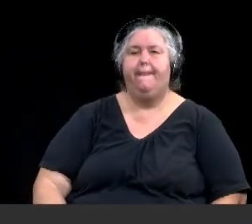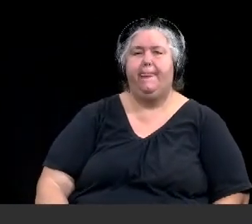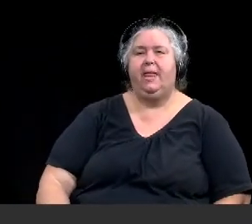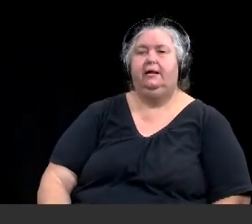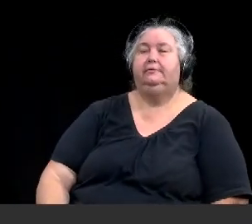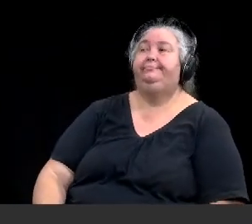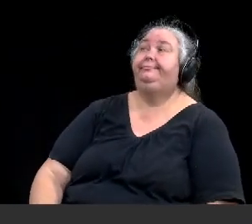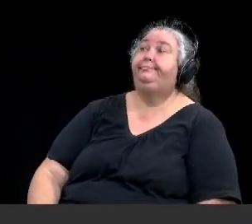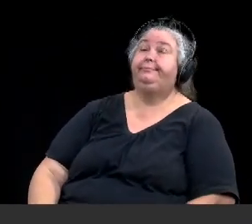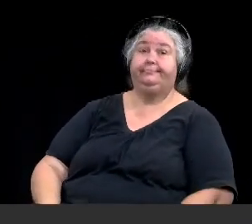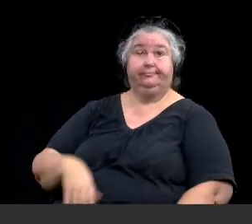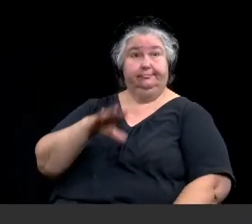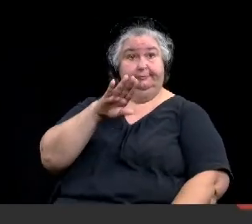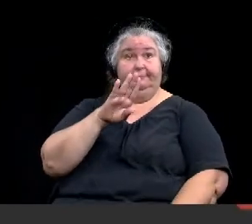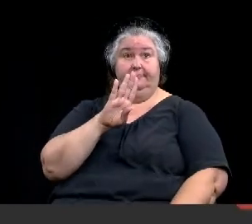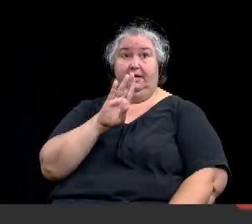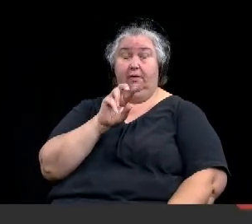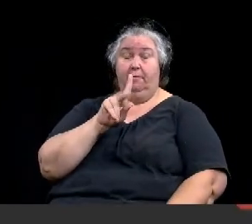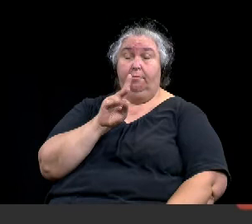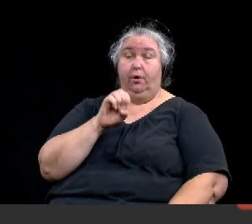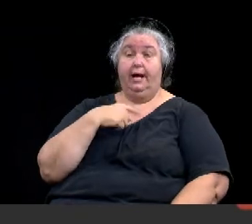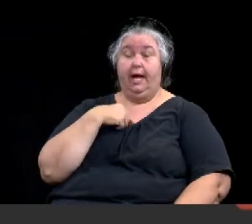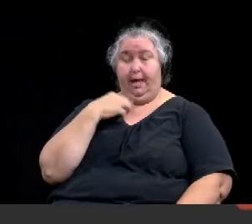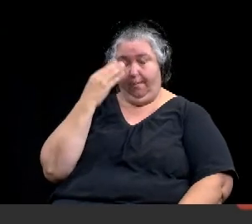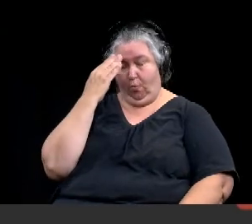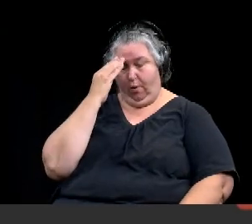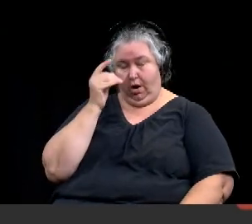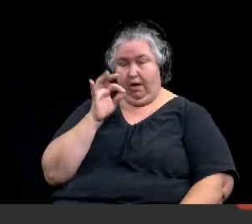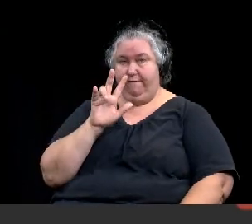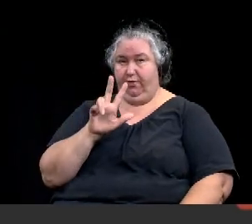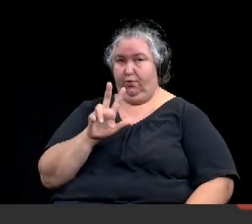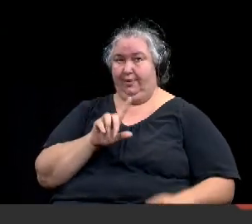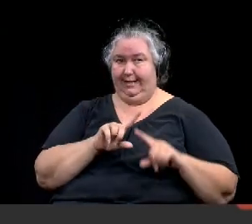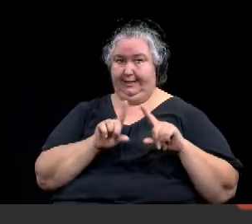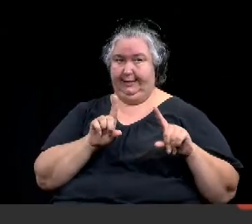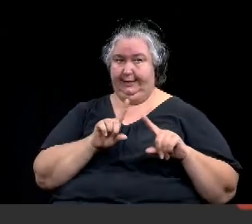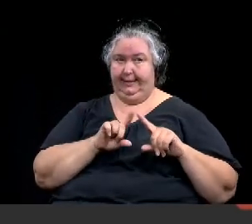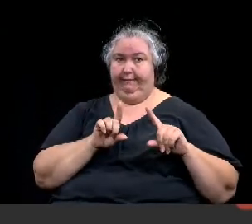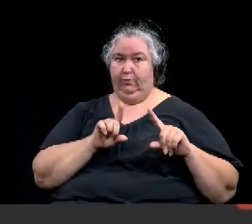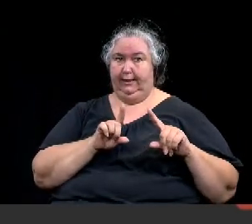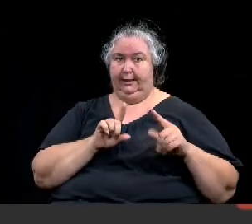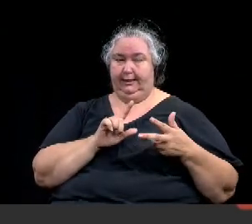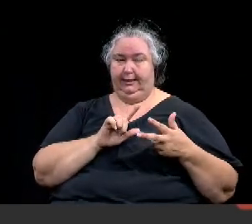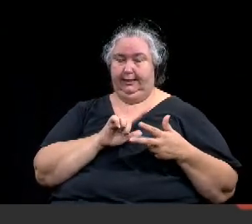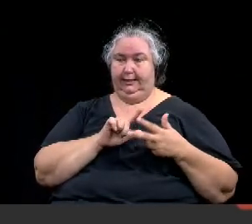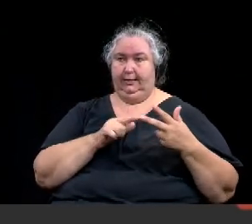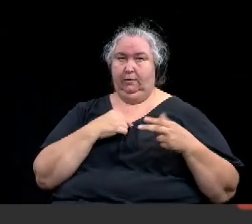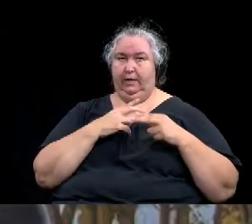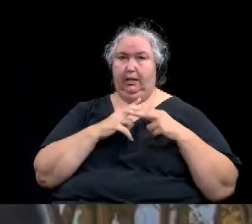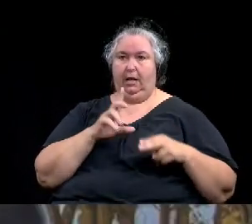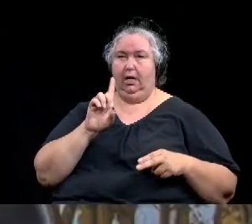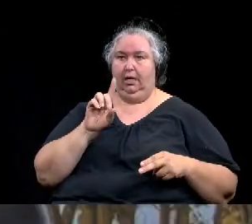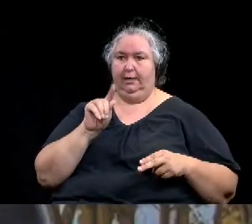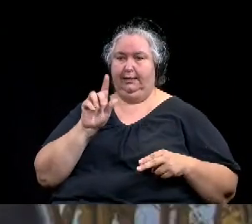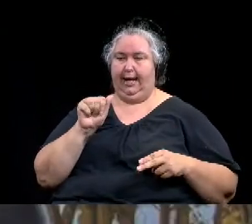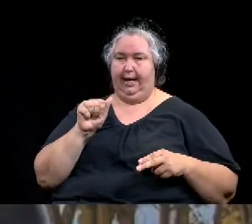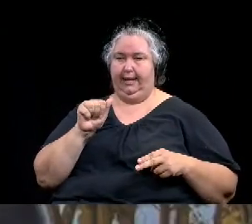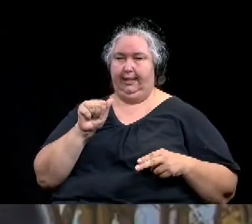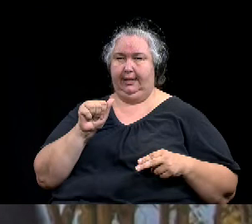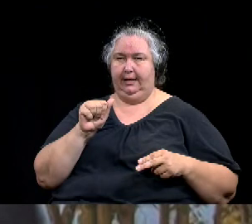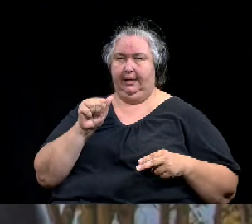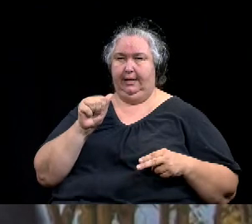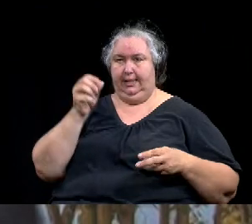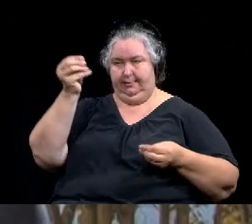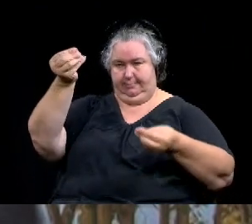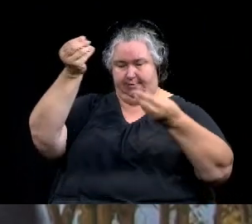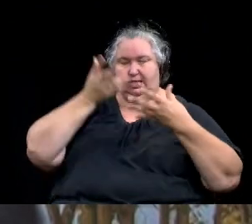Brooke, I'm aware of 3 different what we call data dumps, where we've gotten information that was